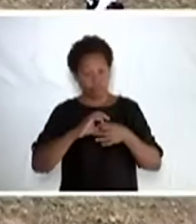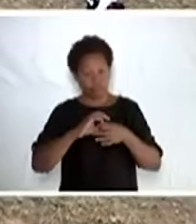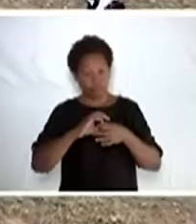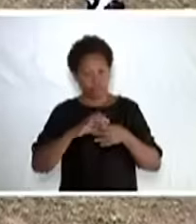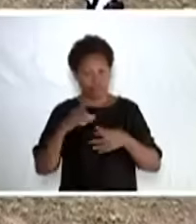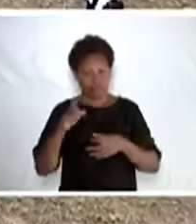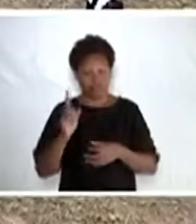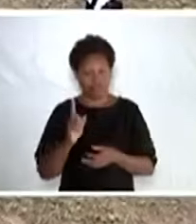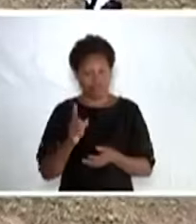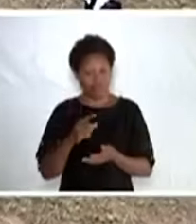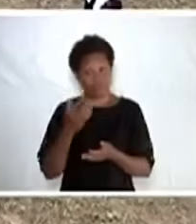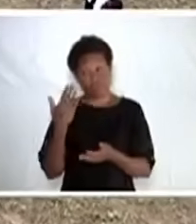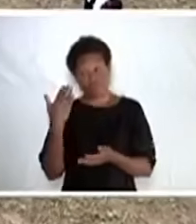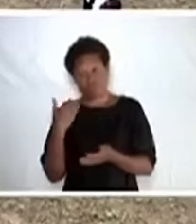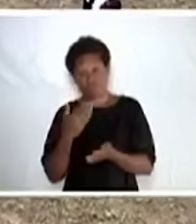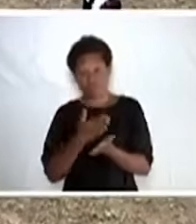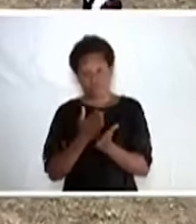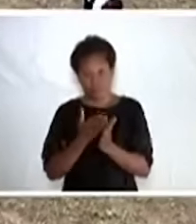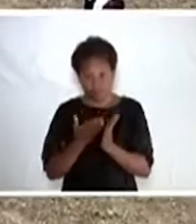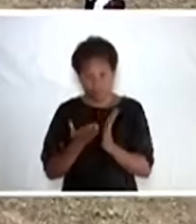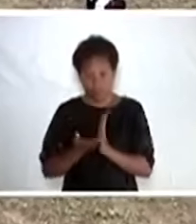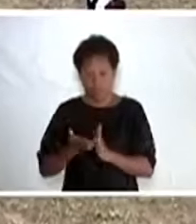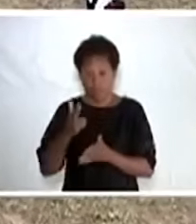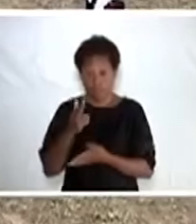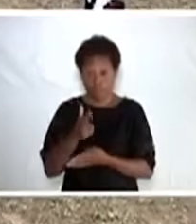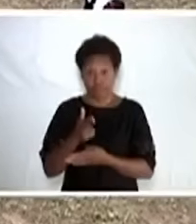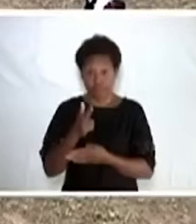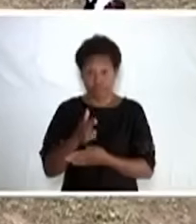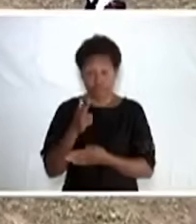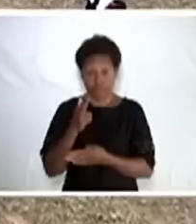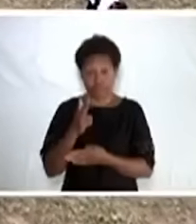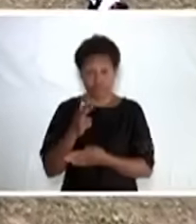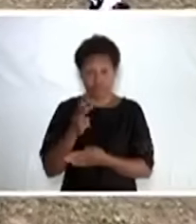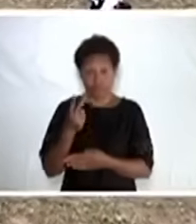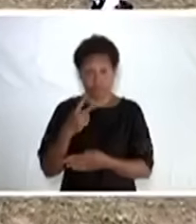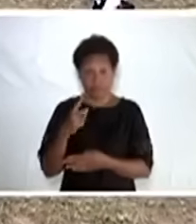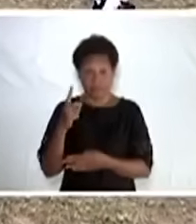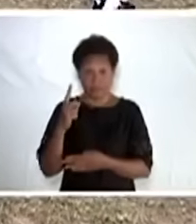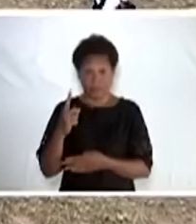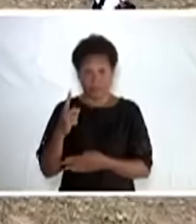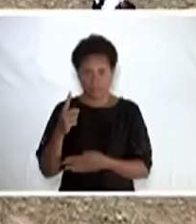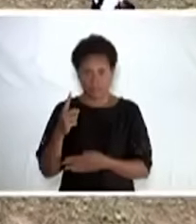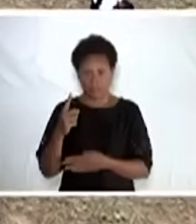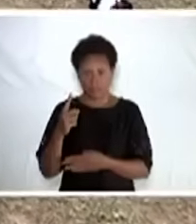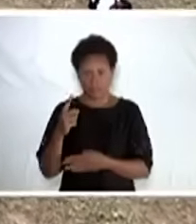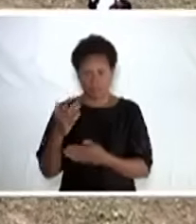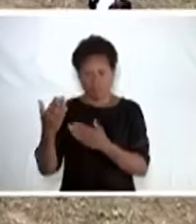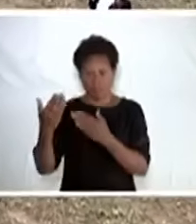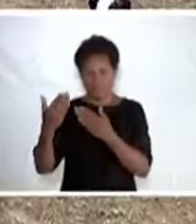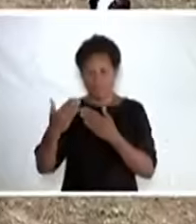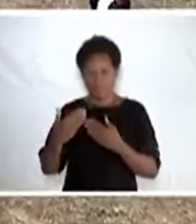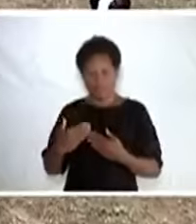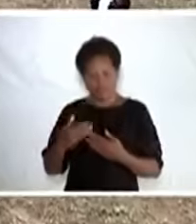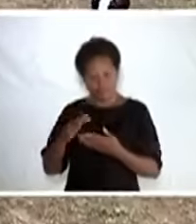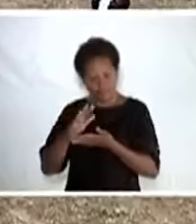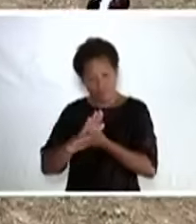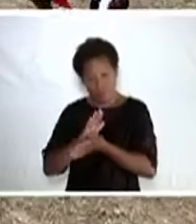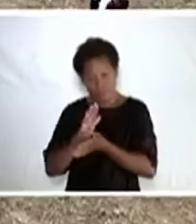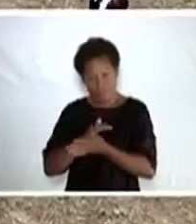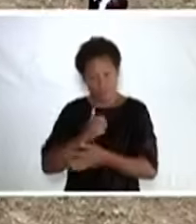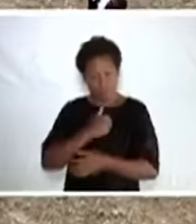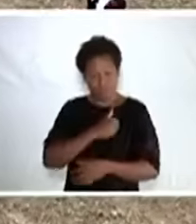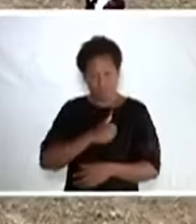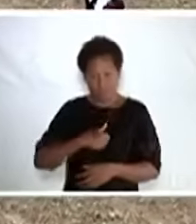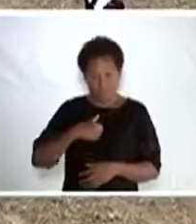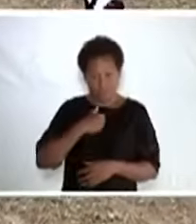madala enda rongwada tiko, na kena bana tagitingo, endua na ngwe koto bibikenda na marau. Na marau na nanda limitaga na